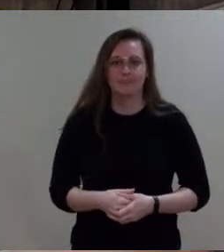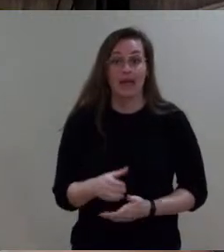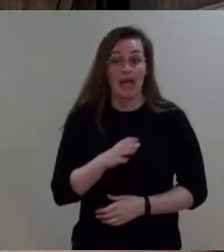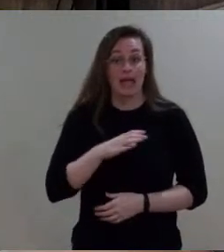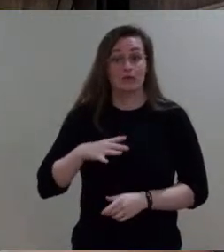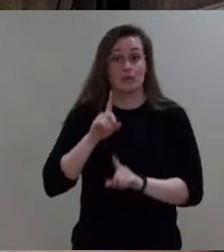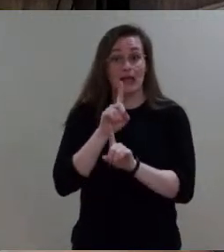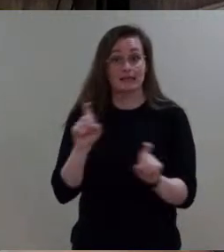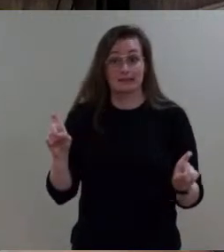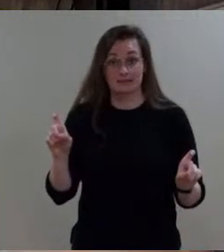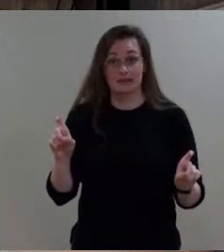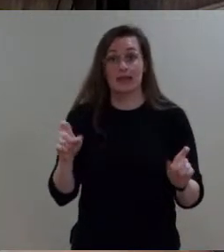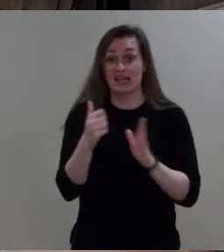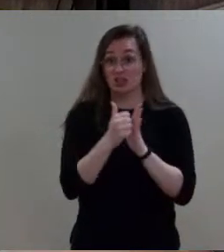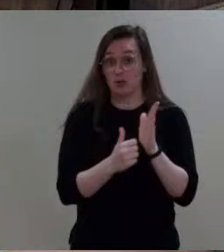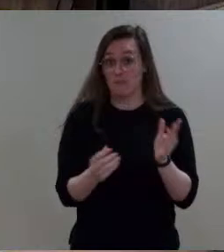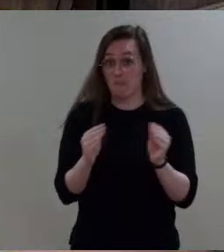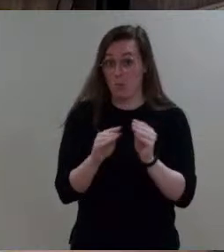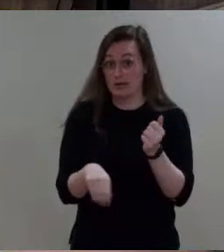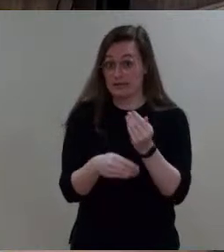there any further additions to the agenda?